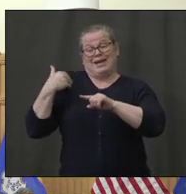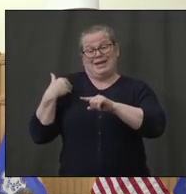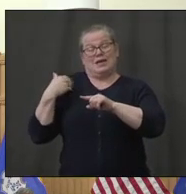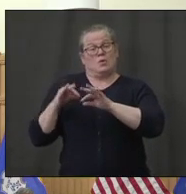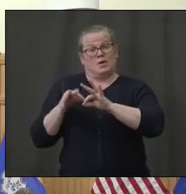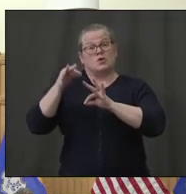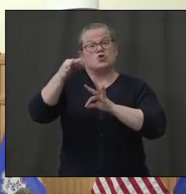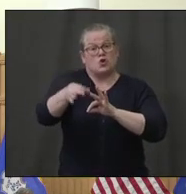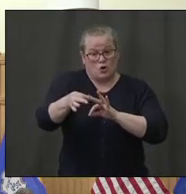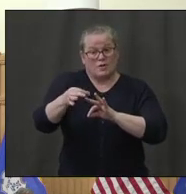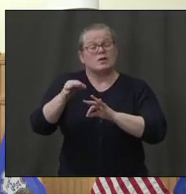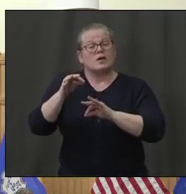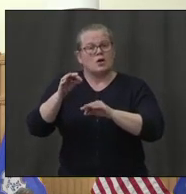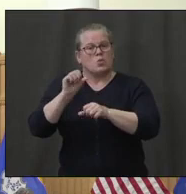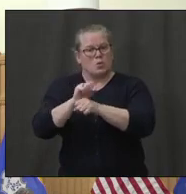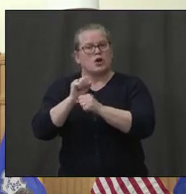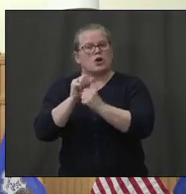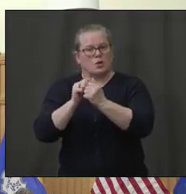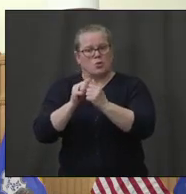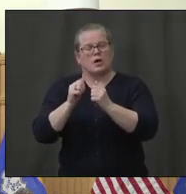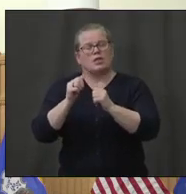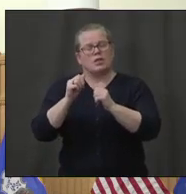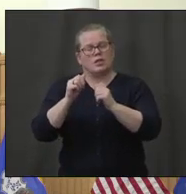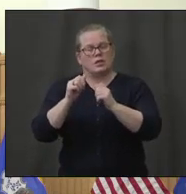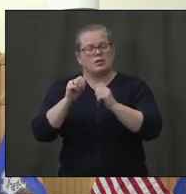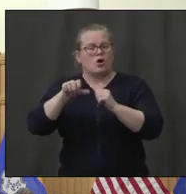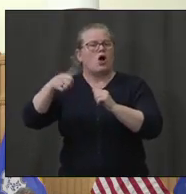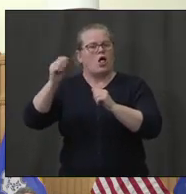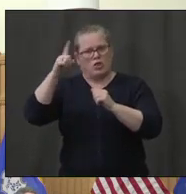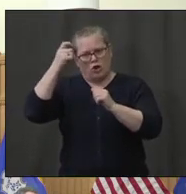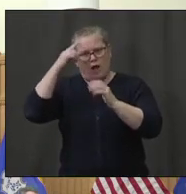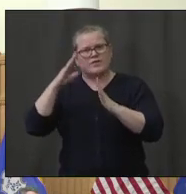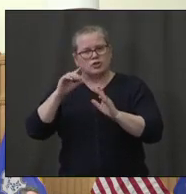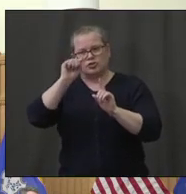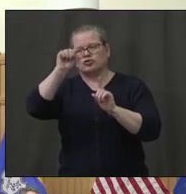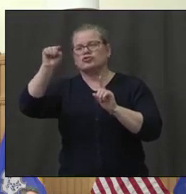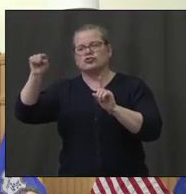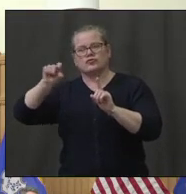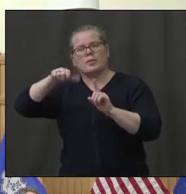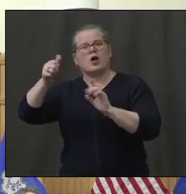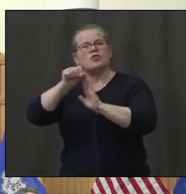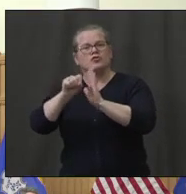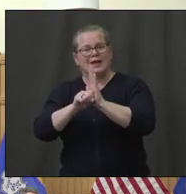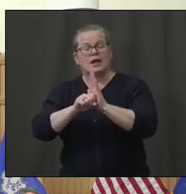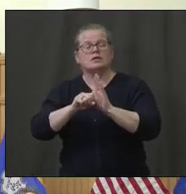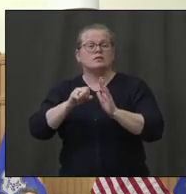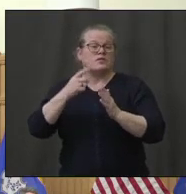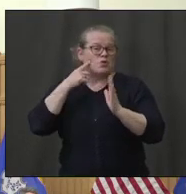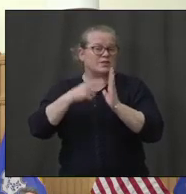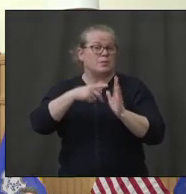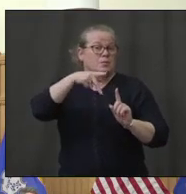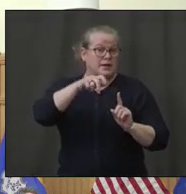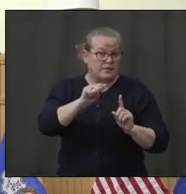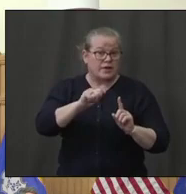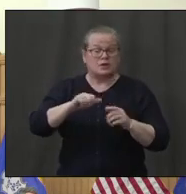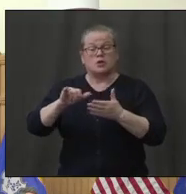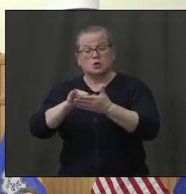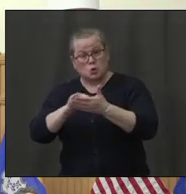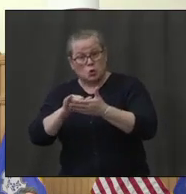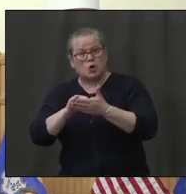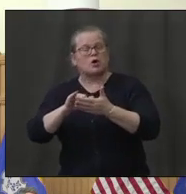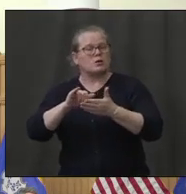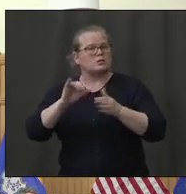from across the state who had a similar date. As you've probably seen, you've seen Pennsylvania move their date, New York moved their date to a later